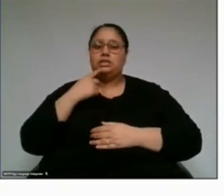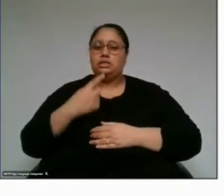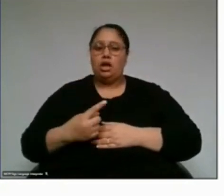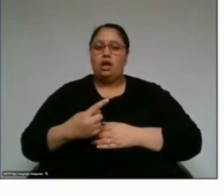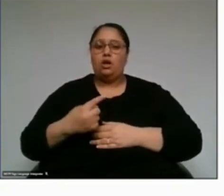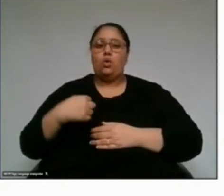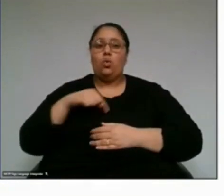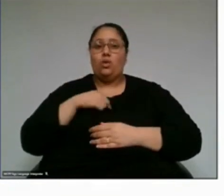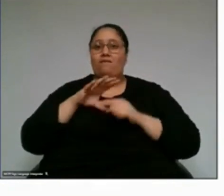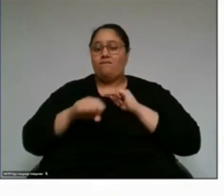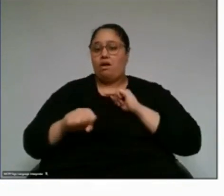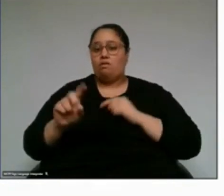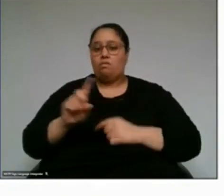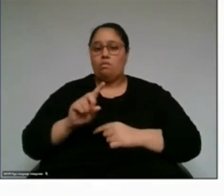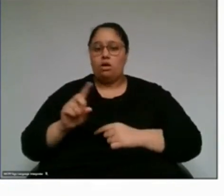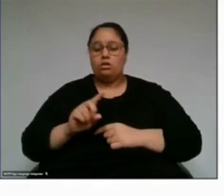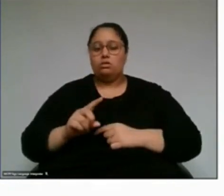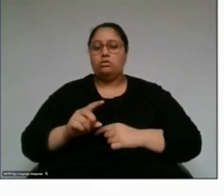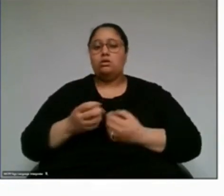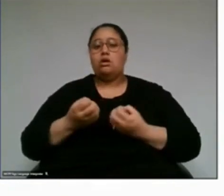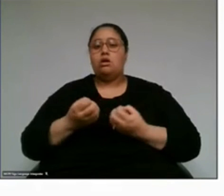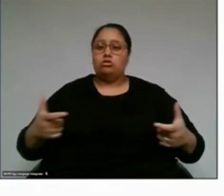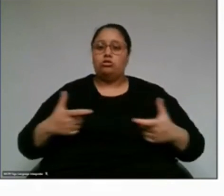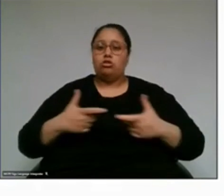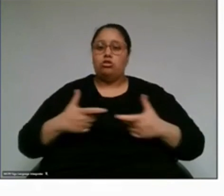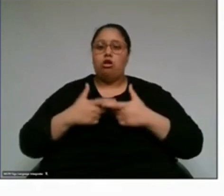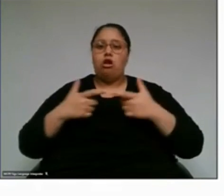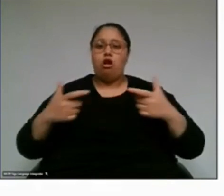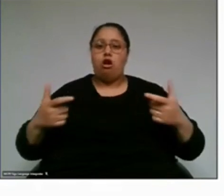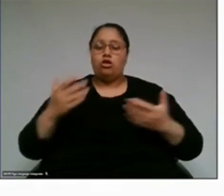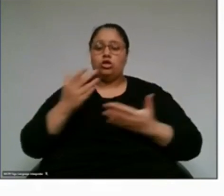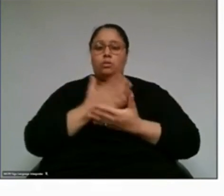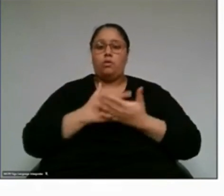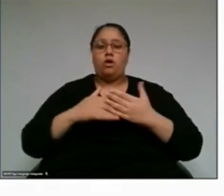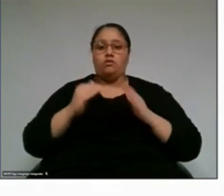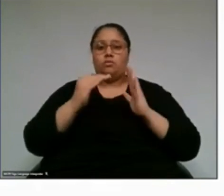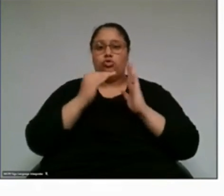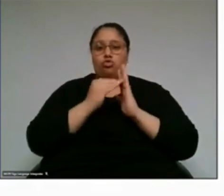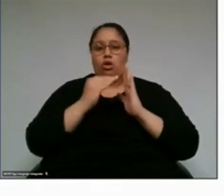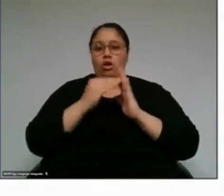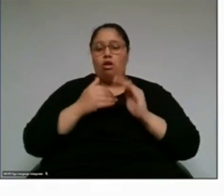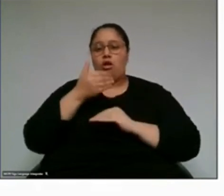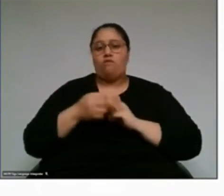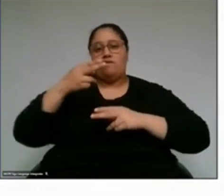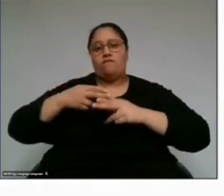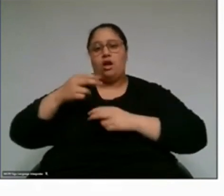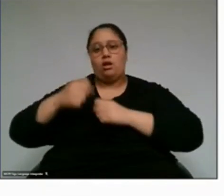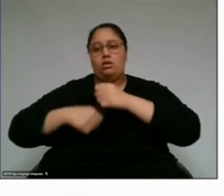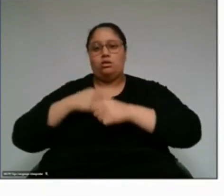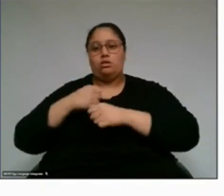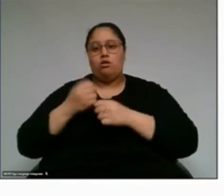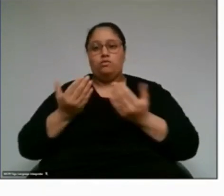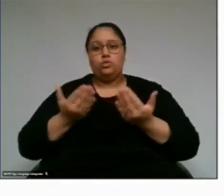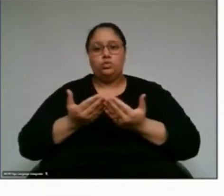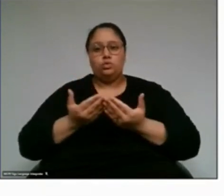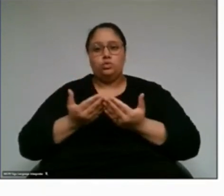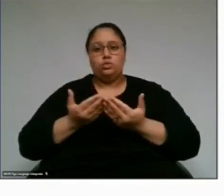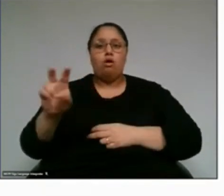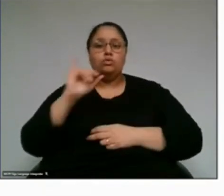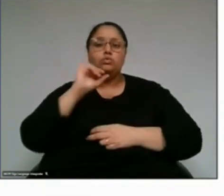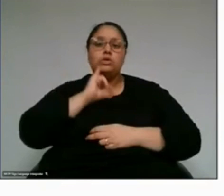we find is that quite a large portion of our matriculants after the final year of schooling are going to